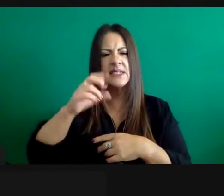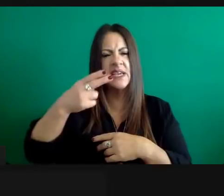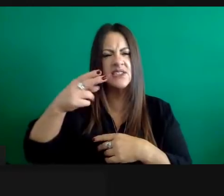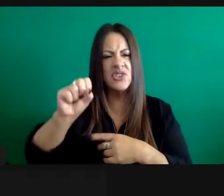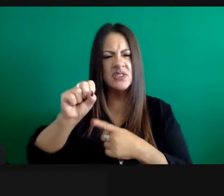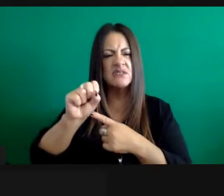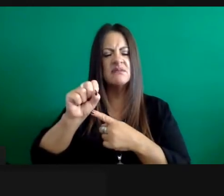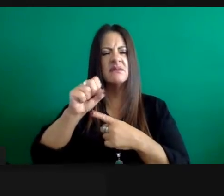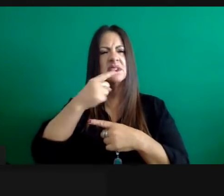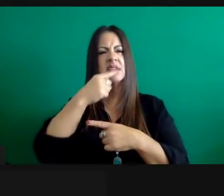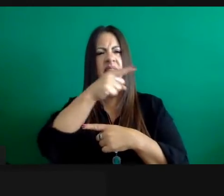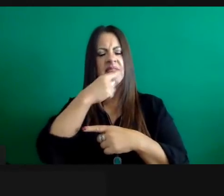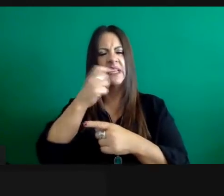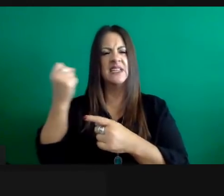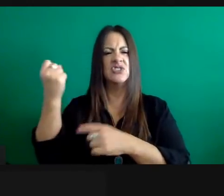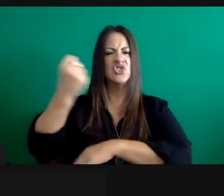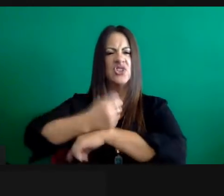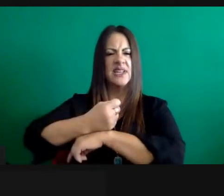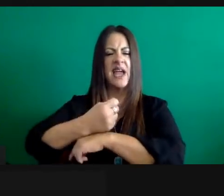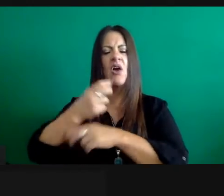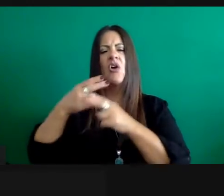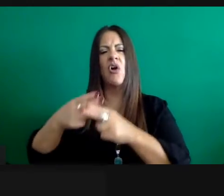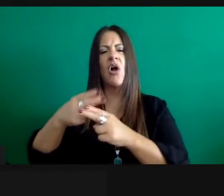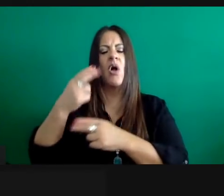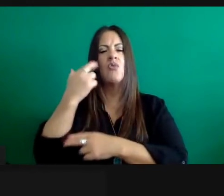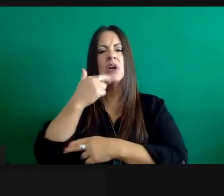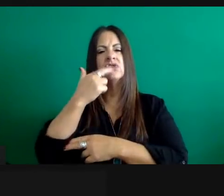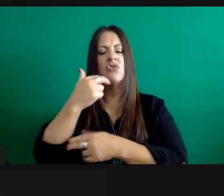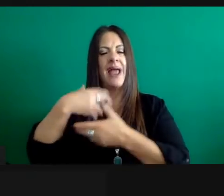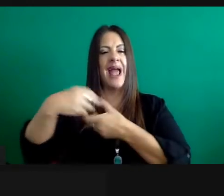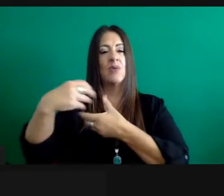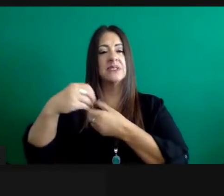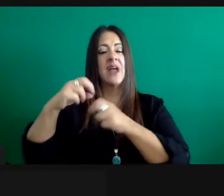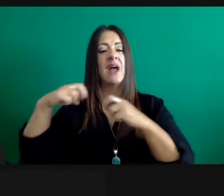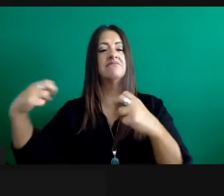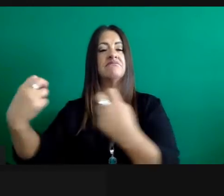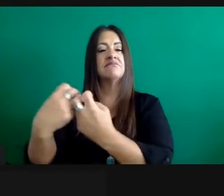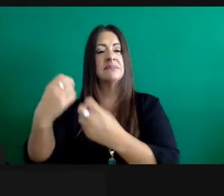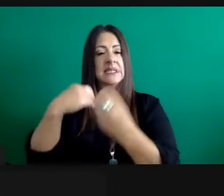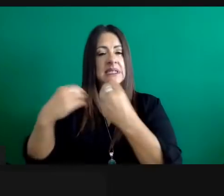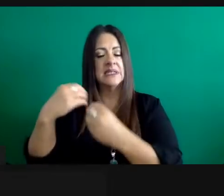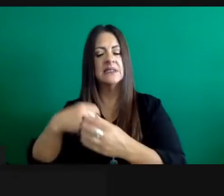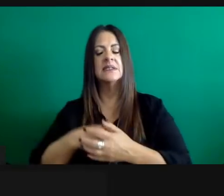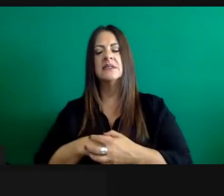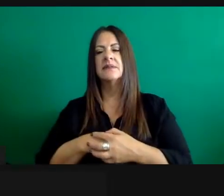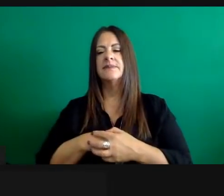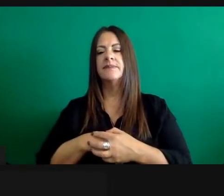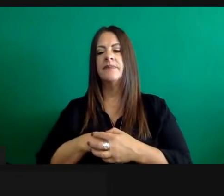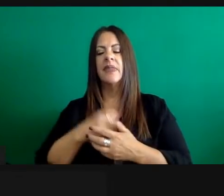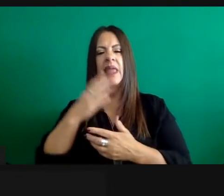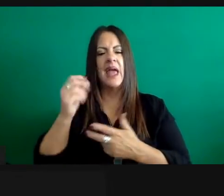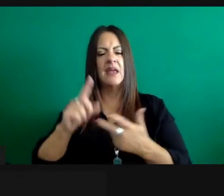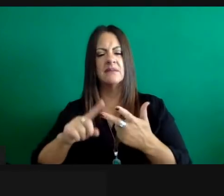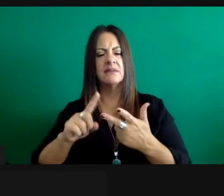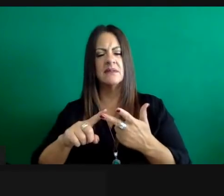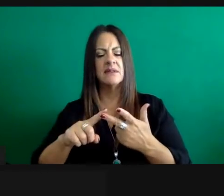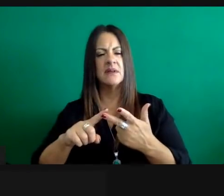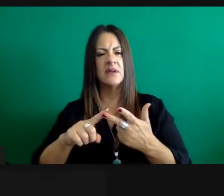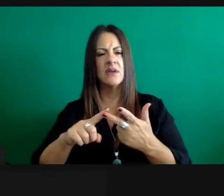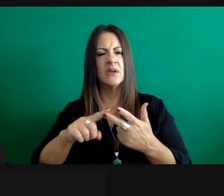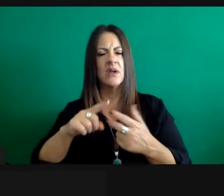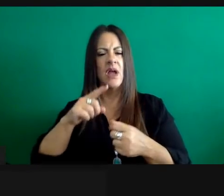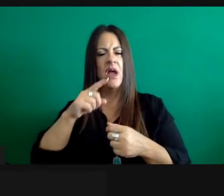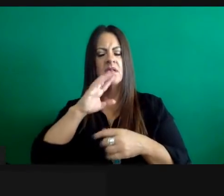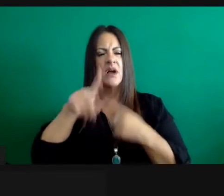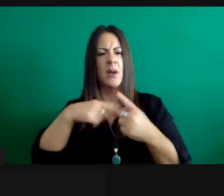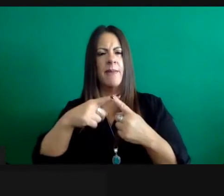that says you need to shut down outdoor dining. Wondering if you could respond to that. And then finally, there's this new letter, or relatively new letter, about weekly testing